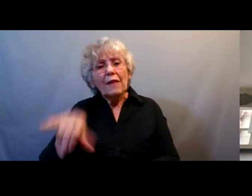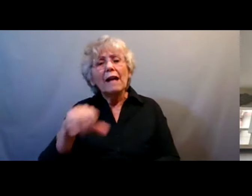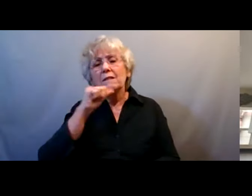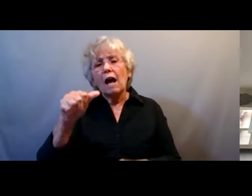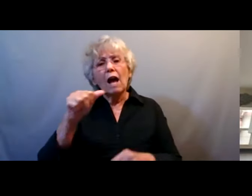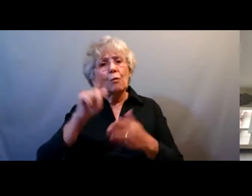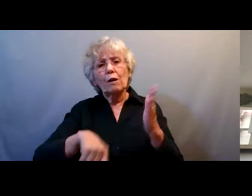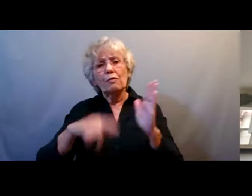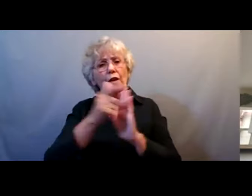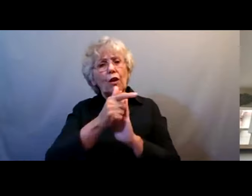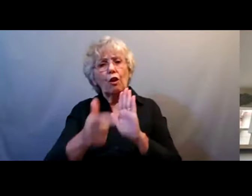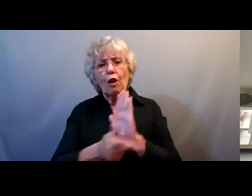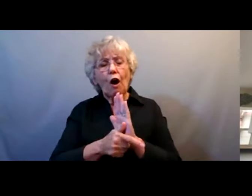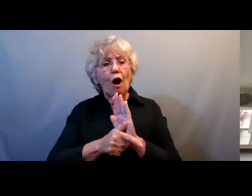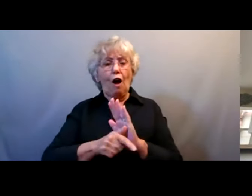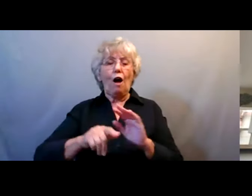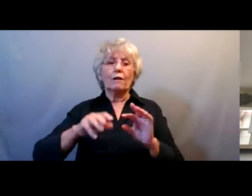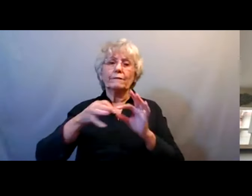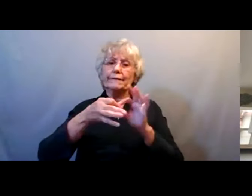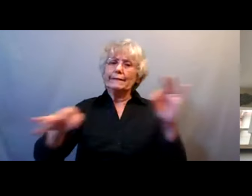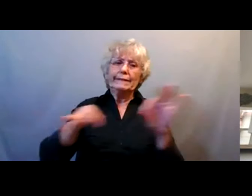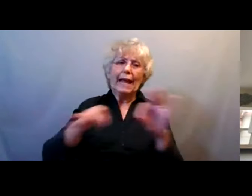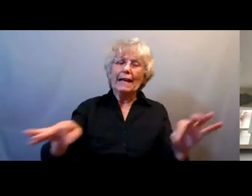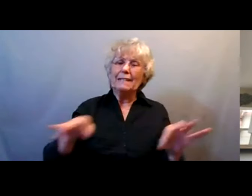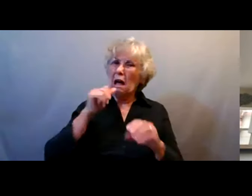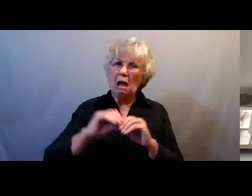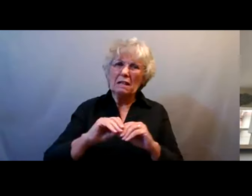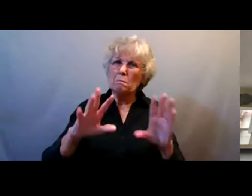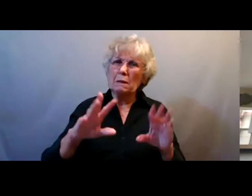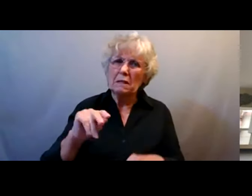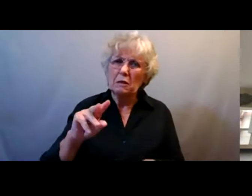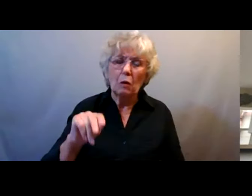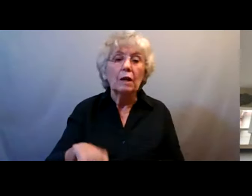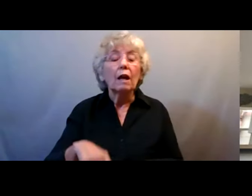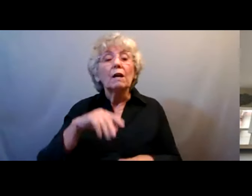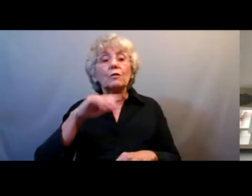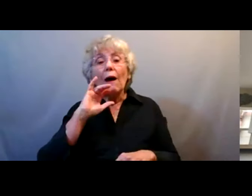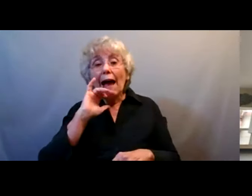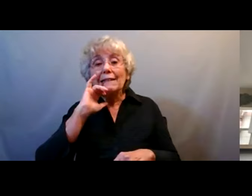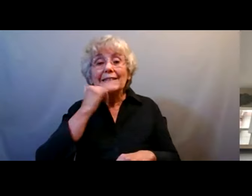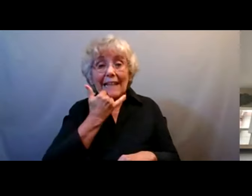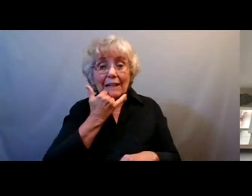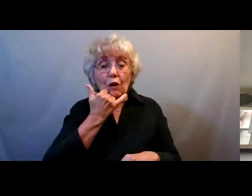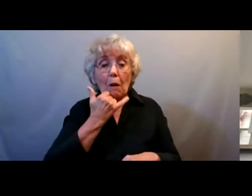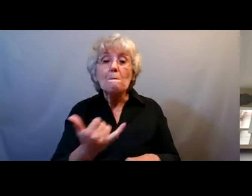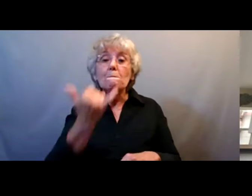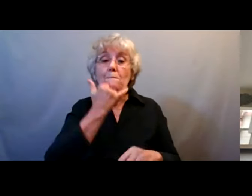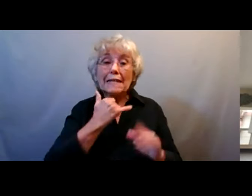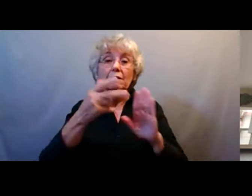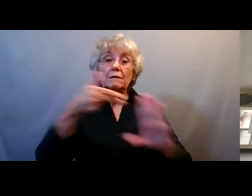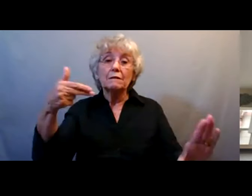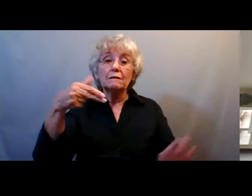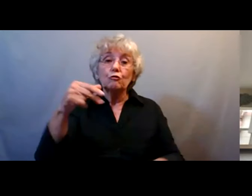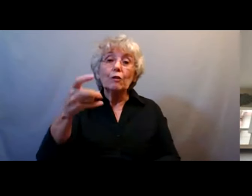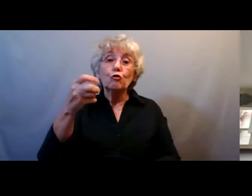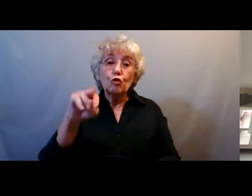law explicitly states. So accidental misgendering is non-punishable, and that